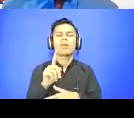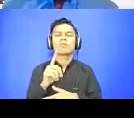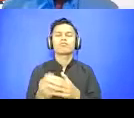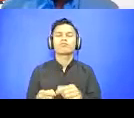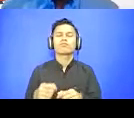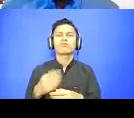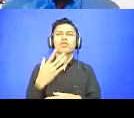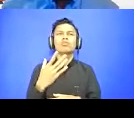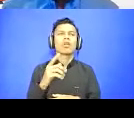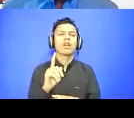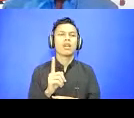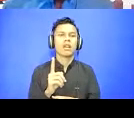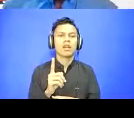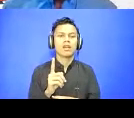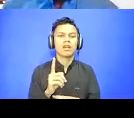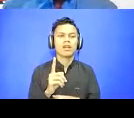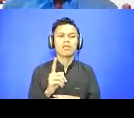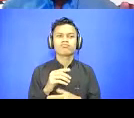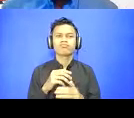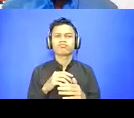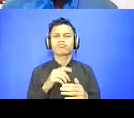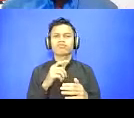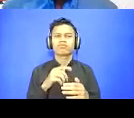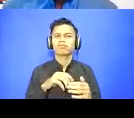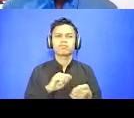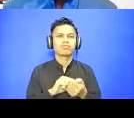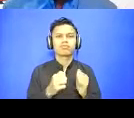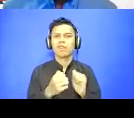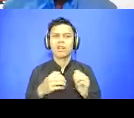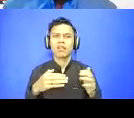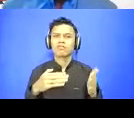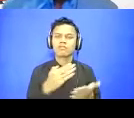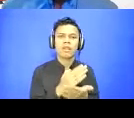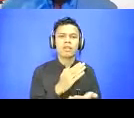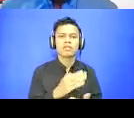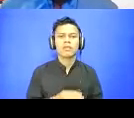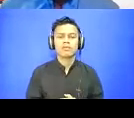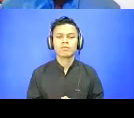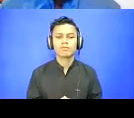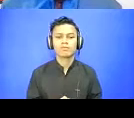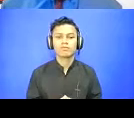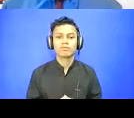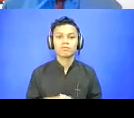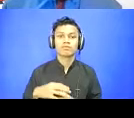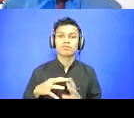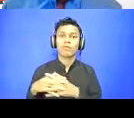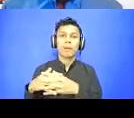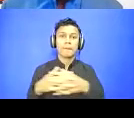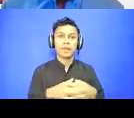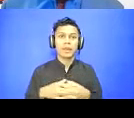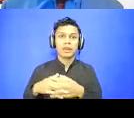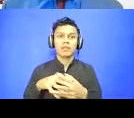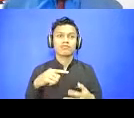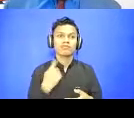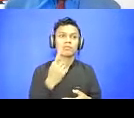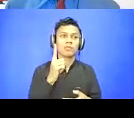Documentation. In the United States, we have a new government policy. It started in April, just a few months